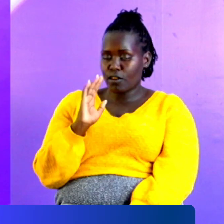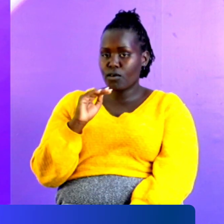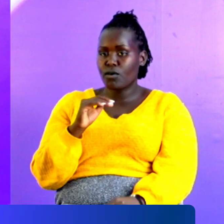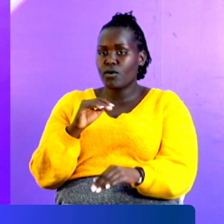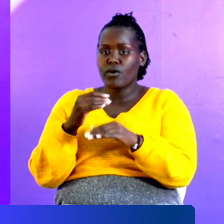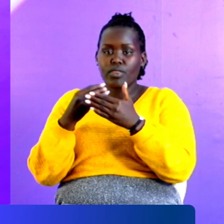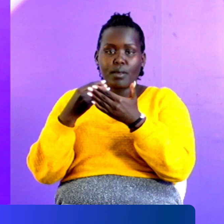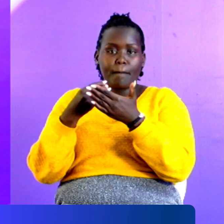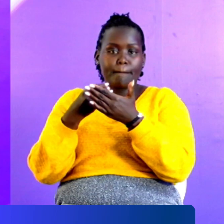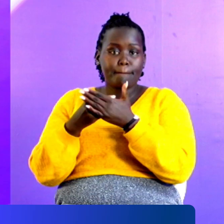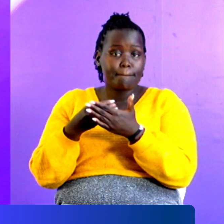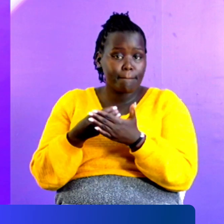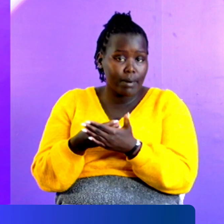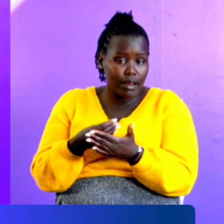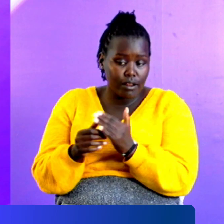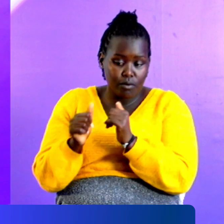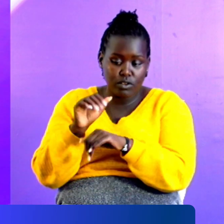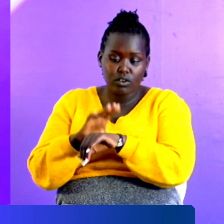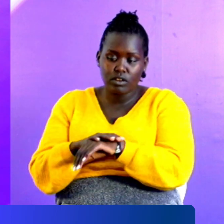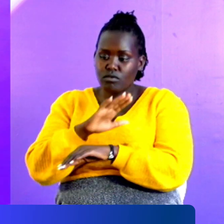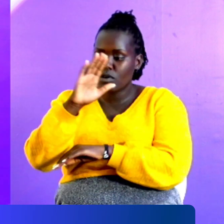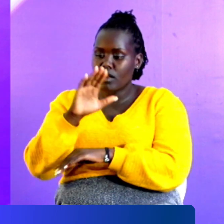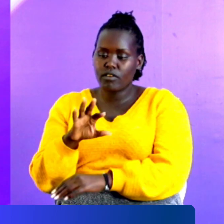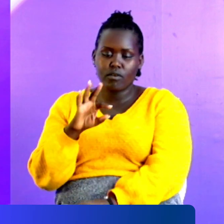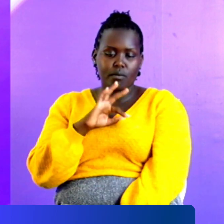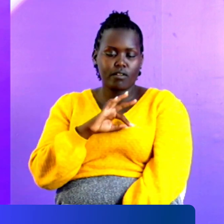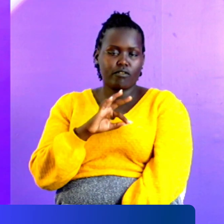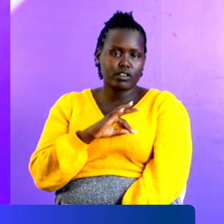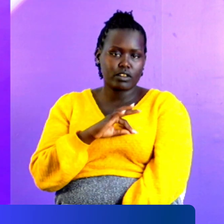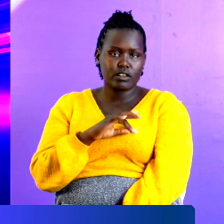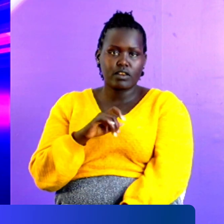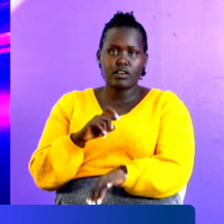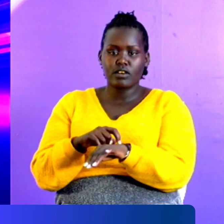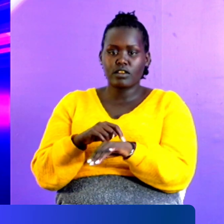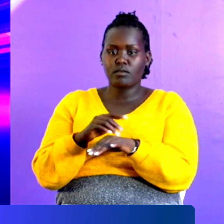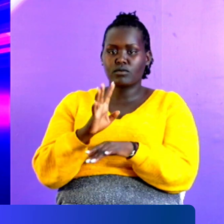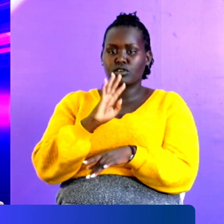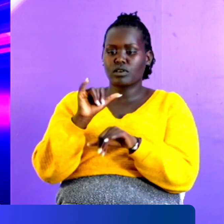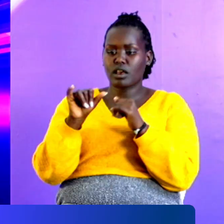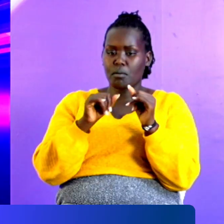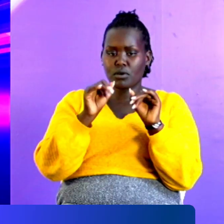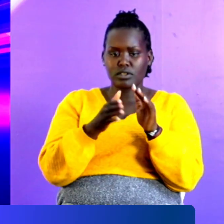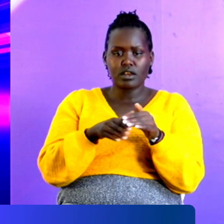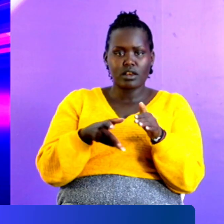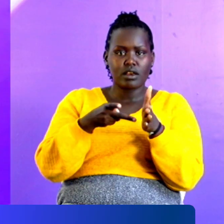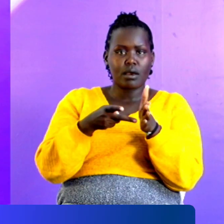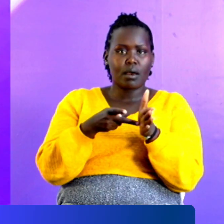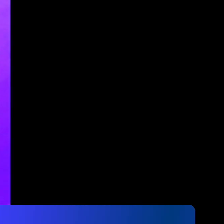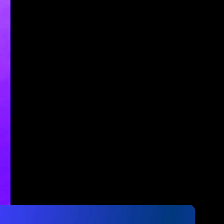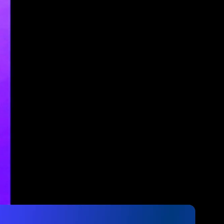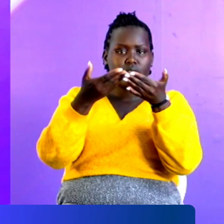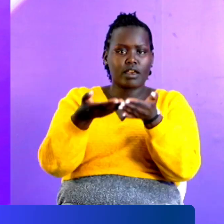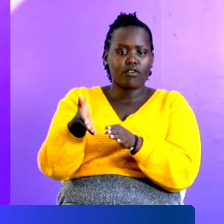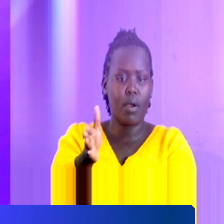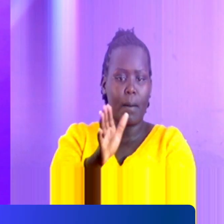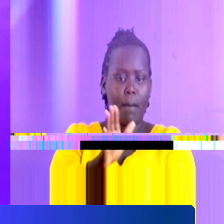that he raised, and we never benefited in any way. So when he talks about refunding the money, how possible is this? What do you mean, how possible is